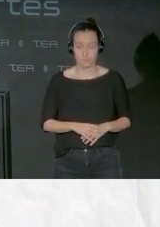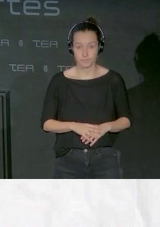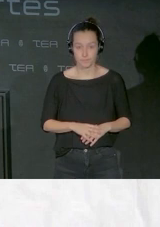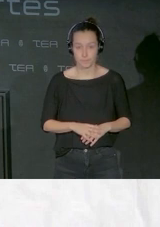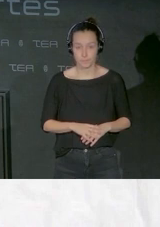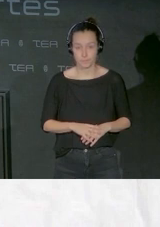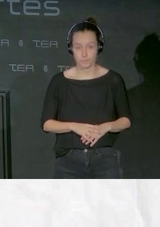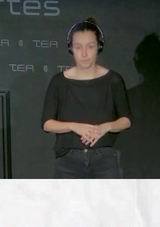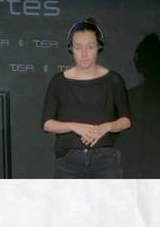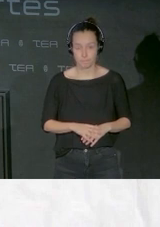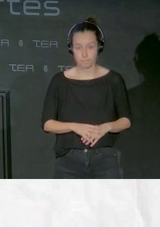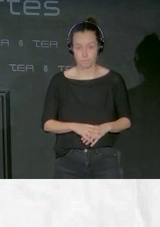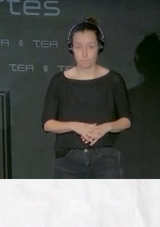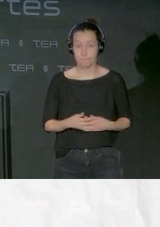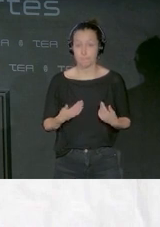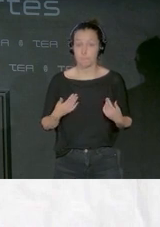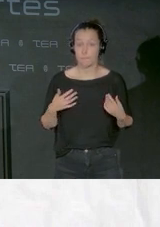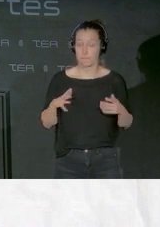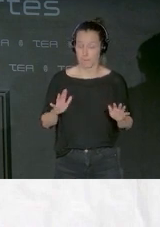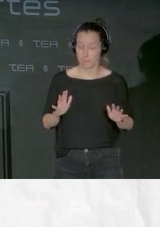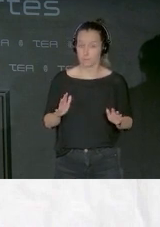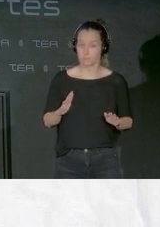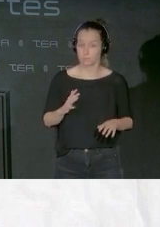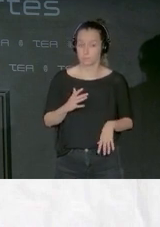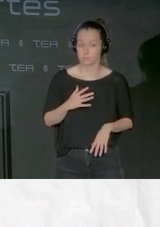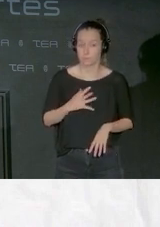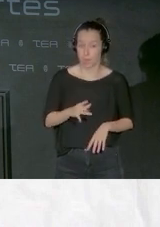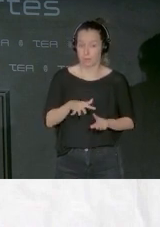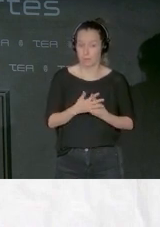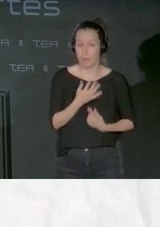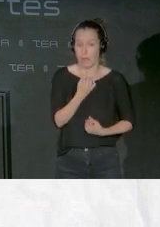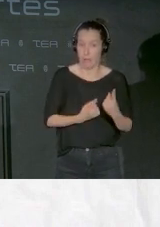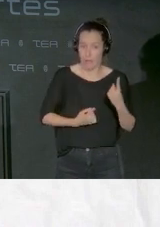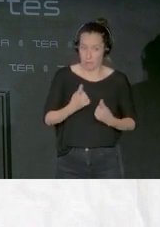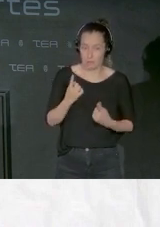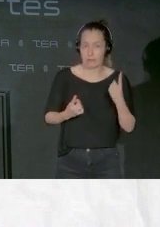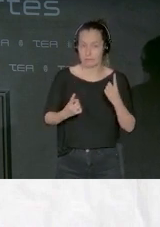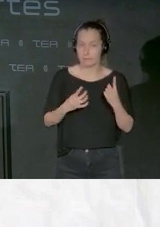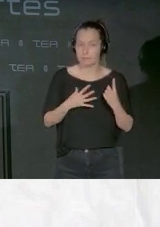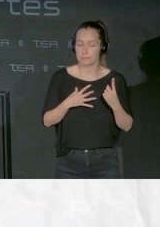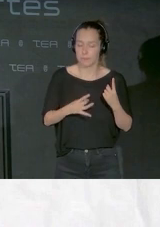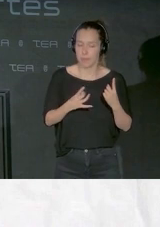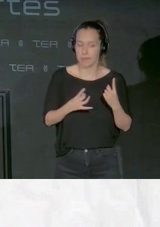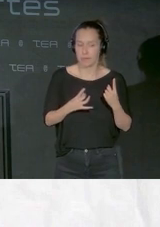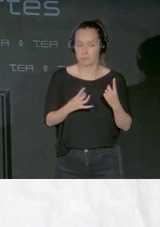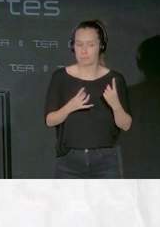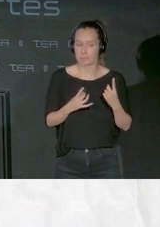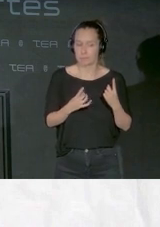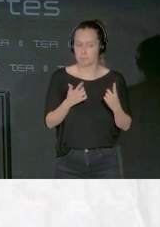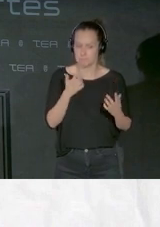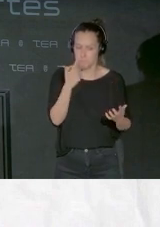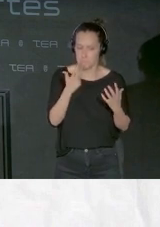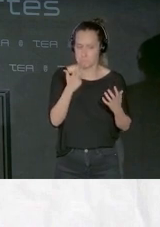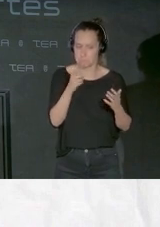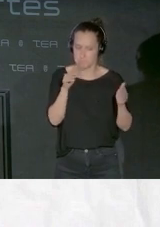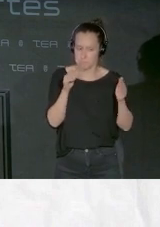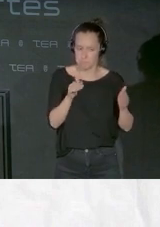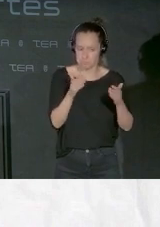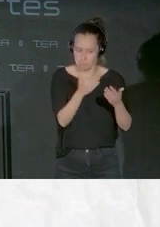anti-competitive behaviors. We looked at state aid, tax shelter schemes.